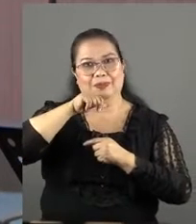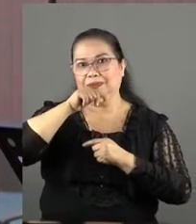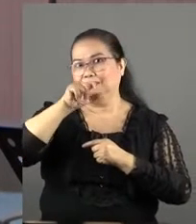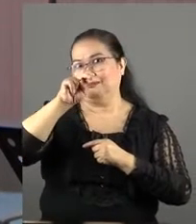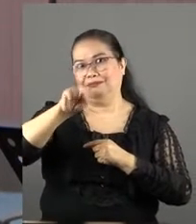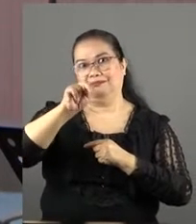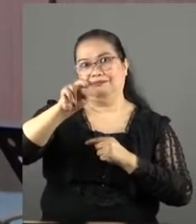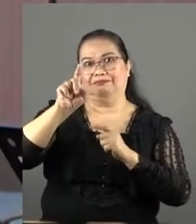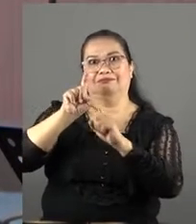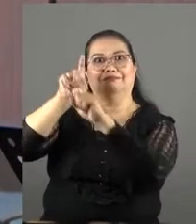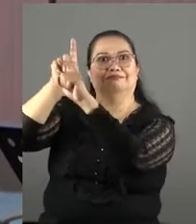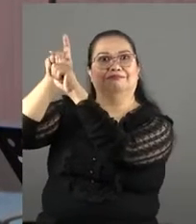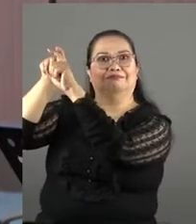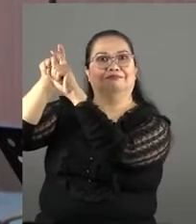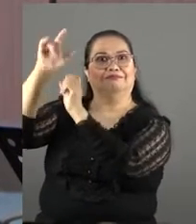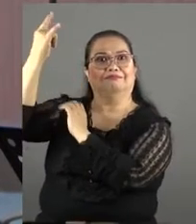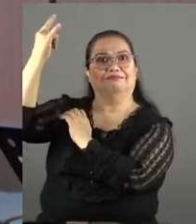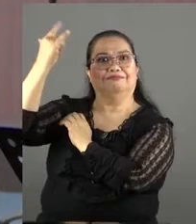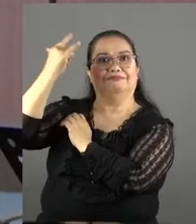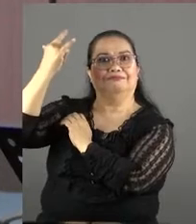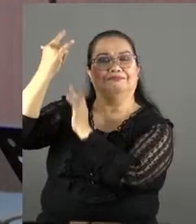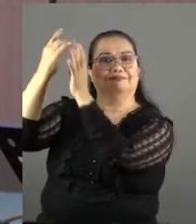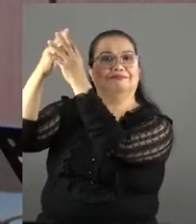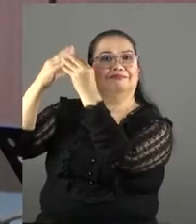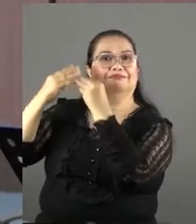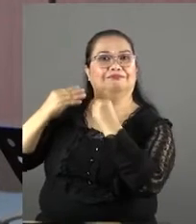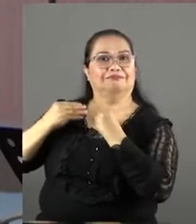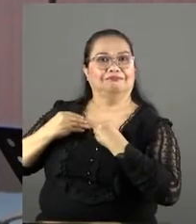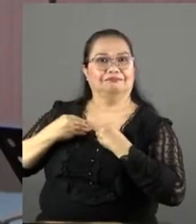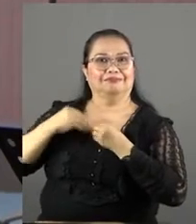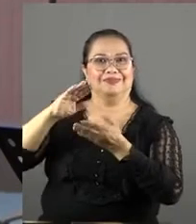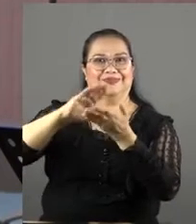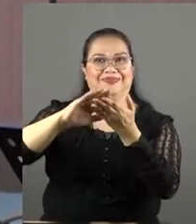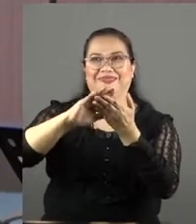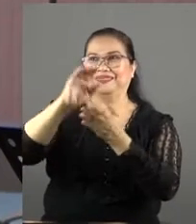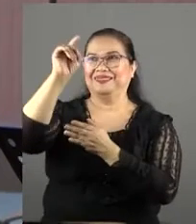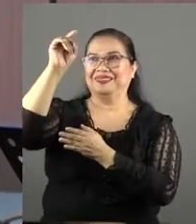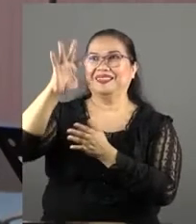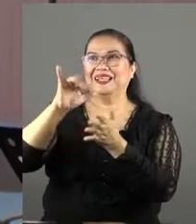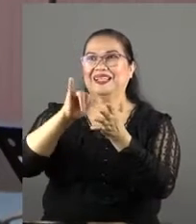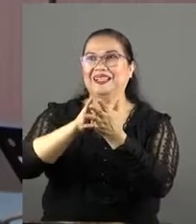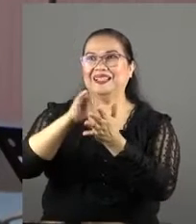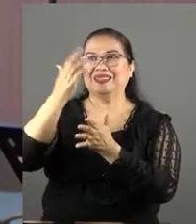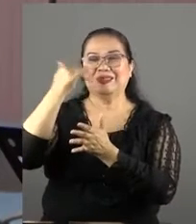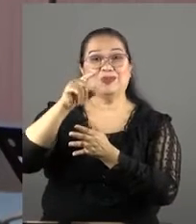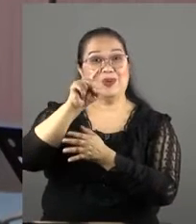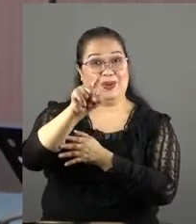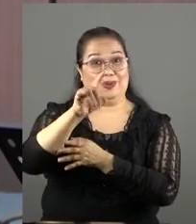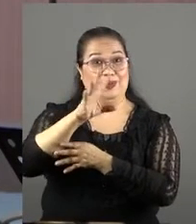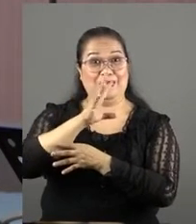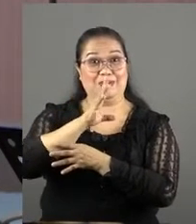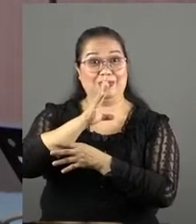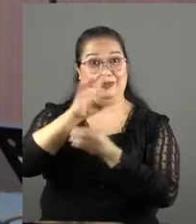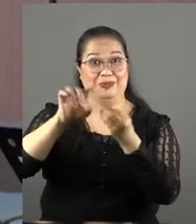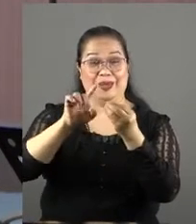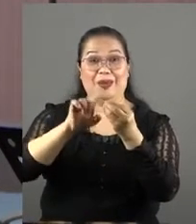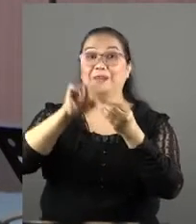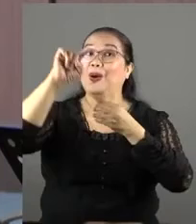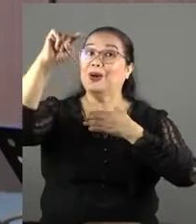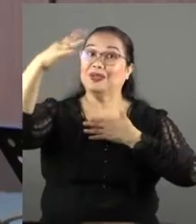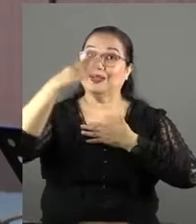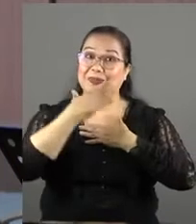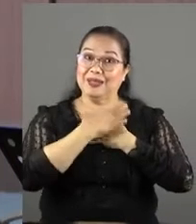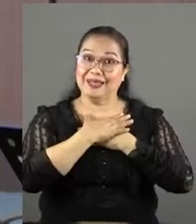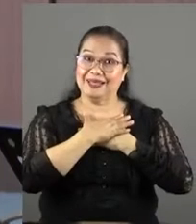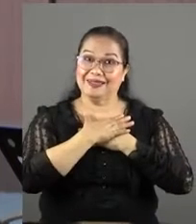seek refuge in the love and forgiveness of God. That's why when you speak about grace, we